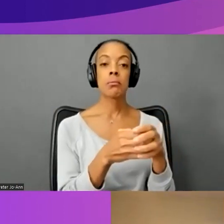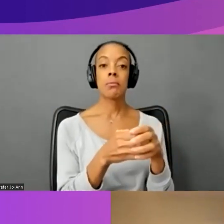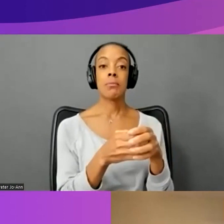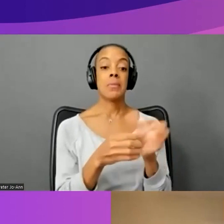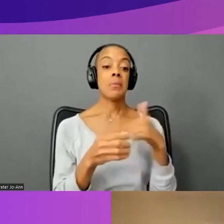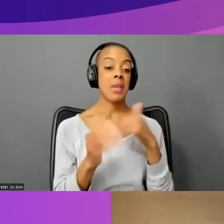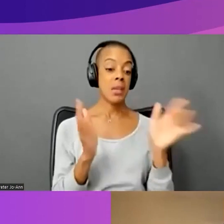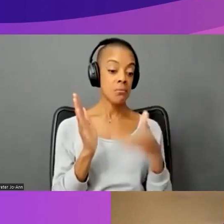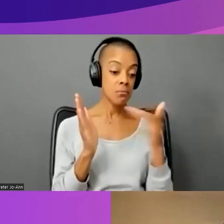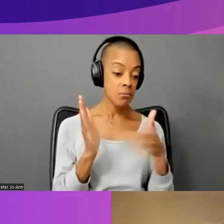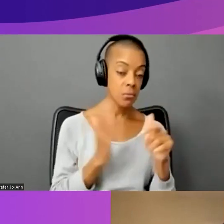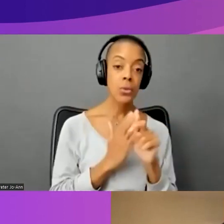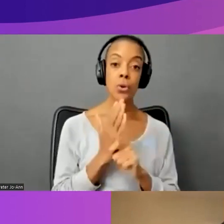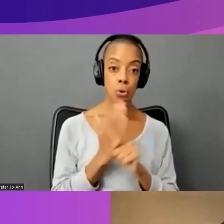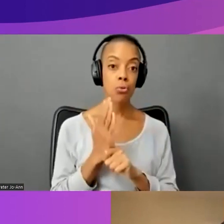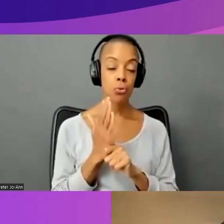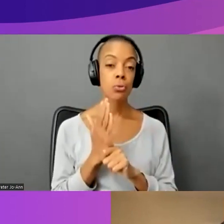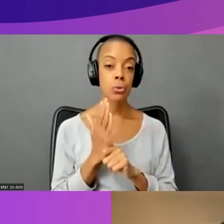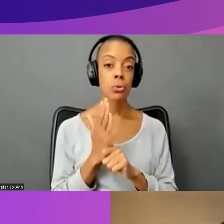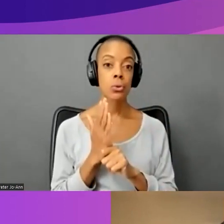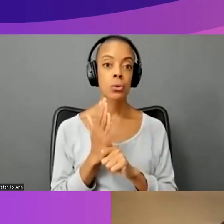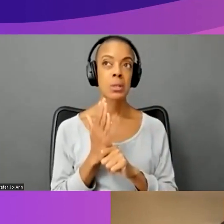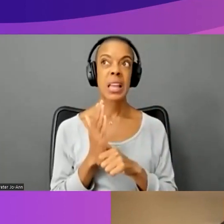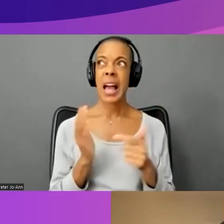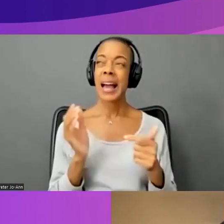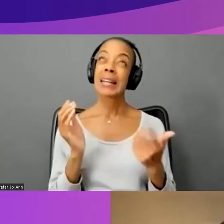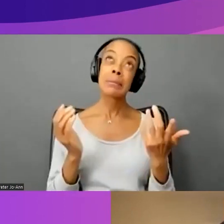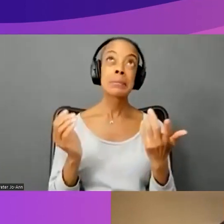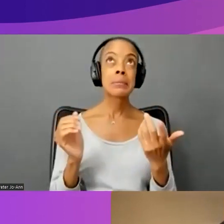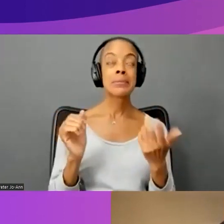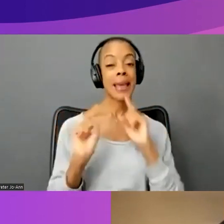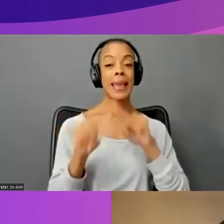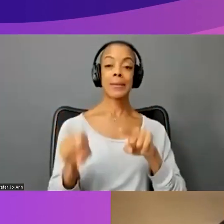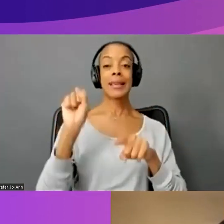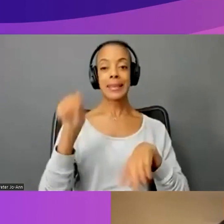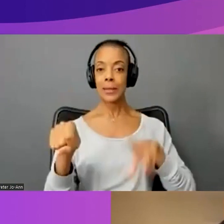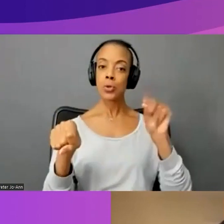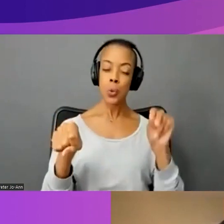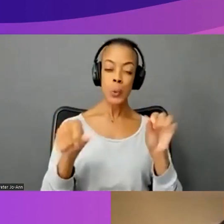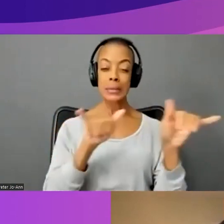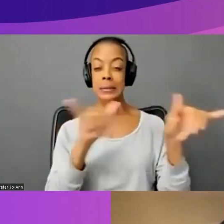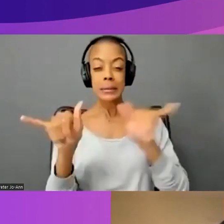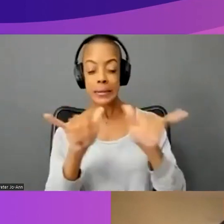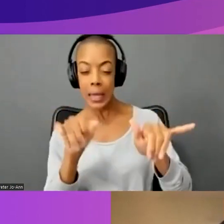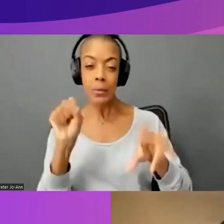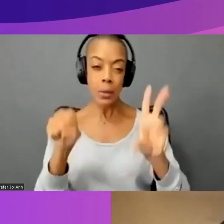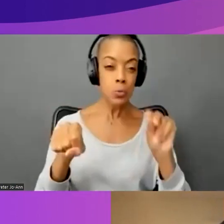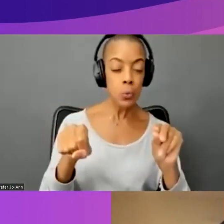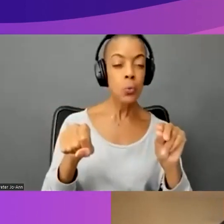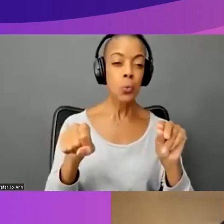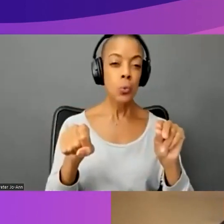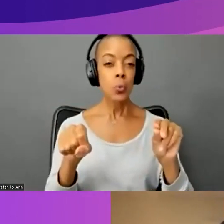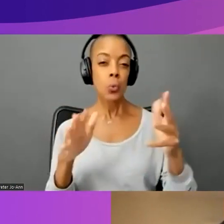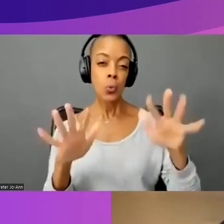different articles, yes, like I would say yes and no in terms of similarities. I think the experiences or